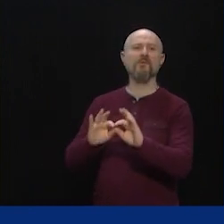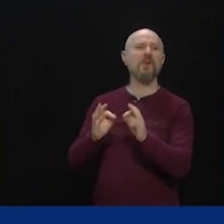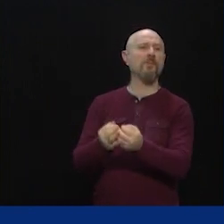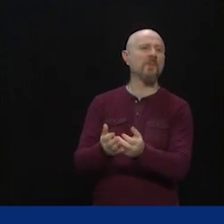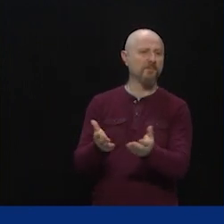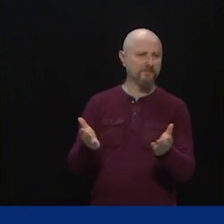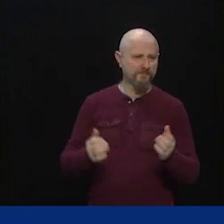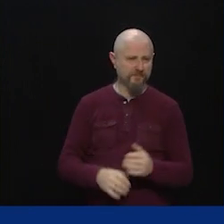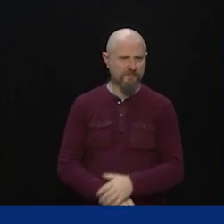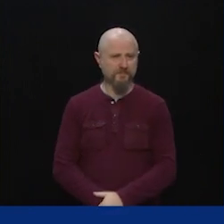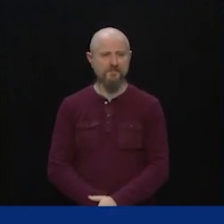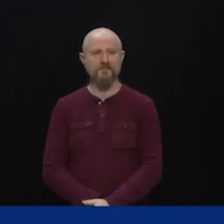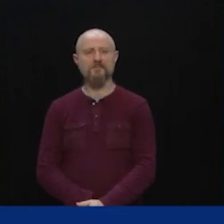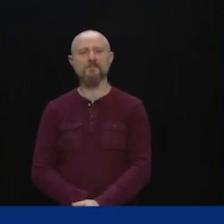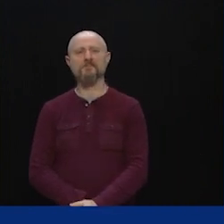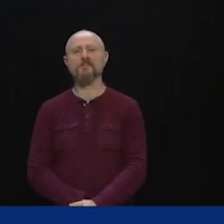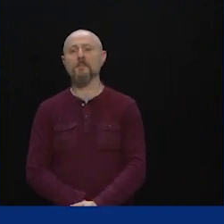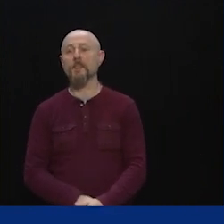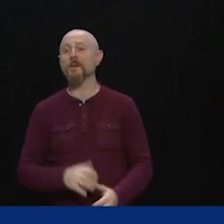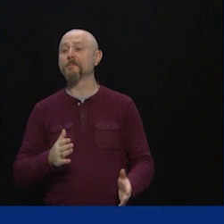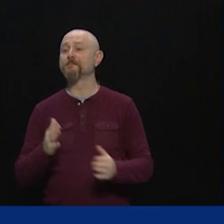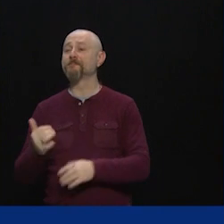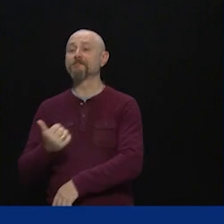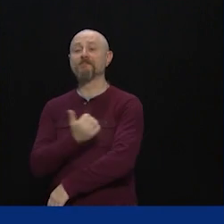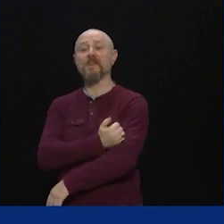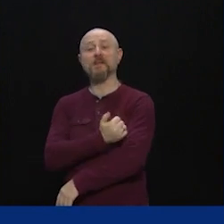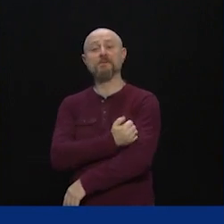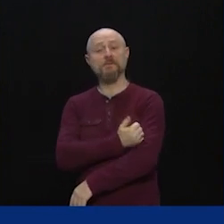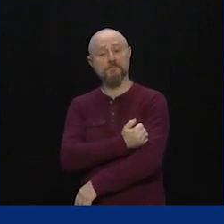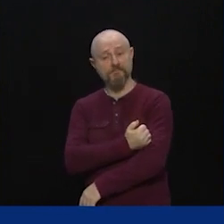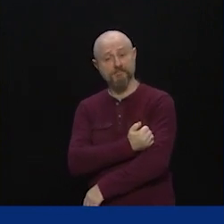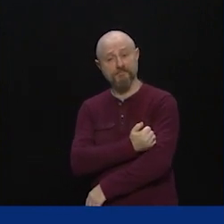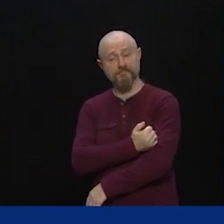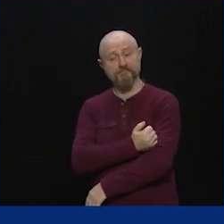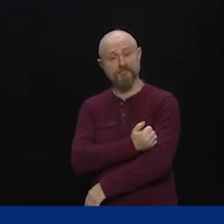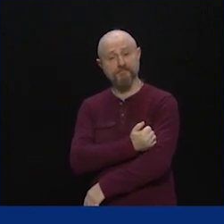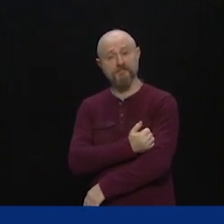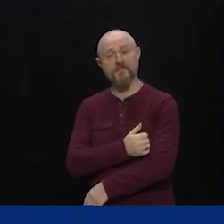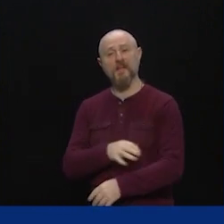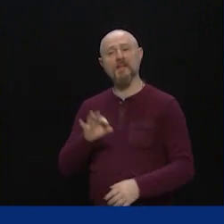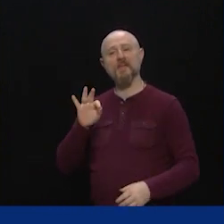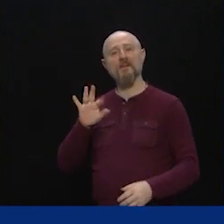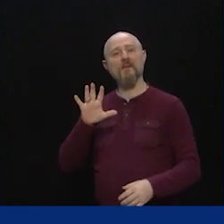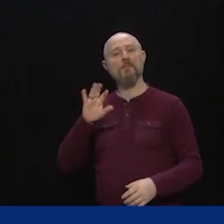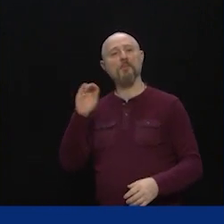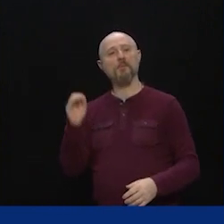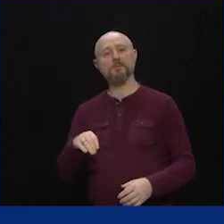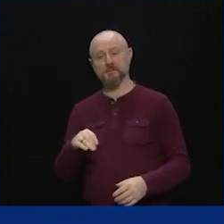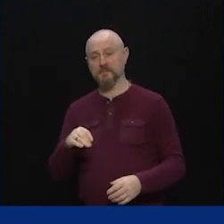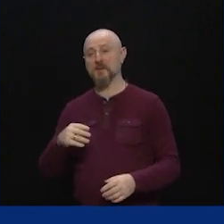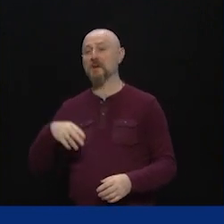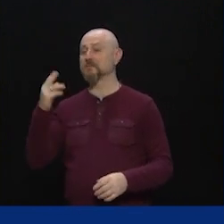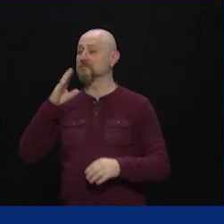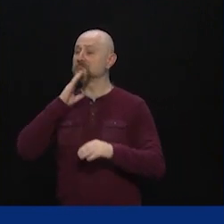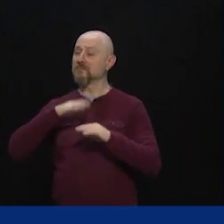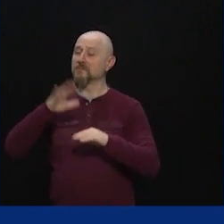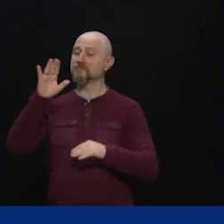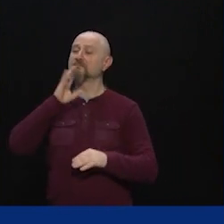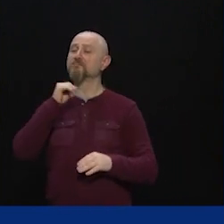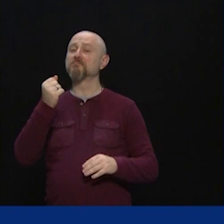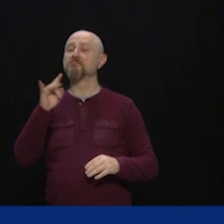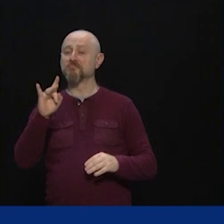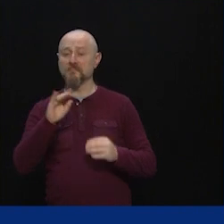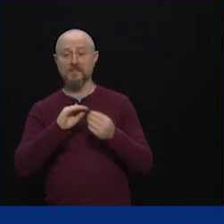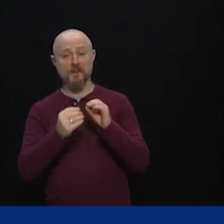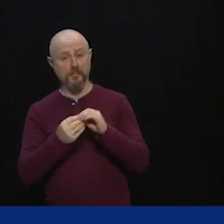Vaccinations. Okay, we have this 95% at first over 18 one dose. That's a great number. That's one of the highest in the nation. But